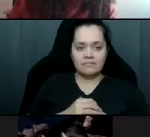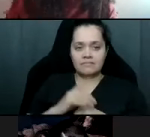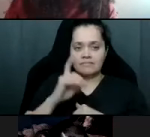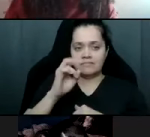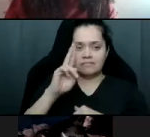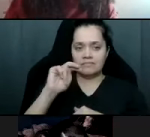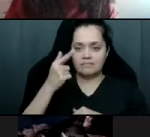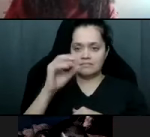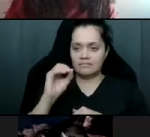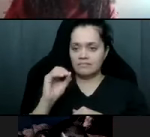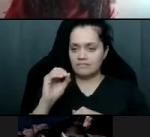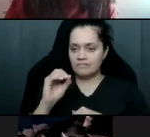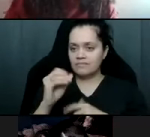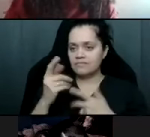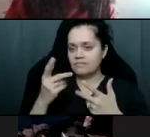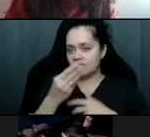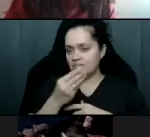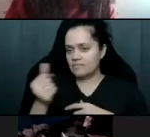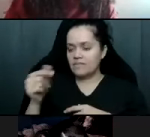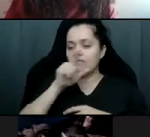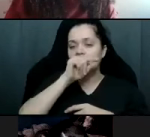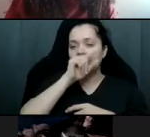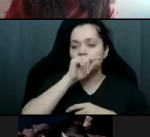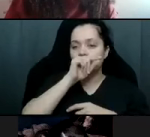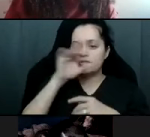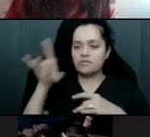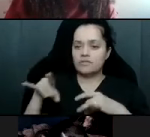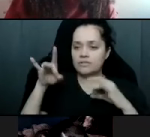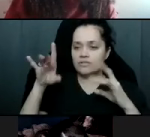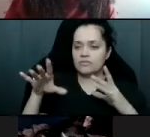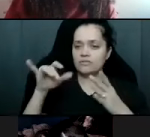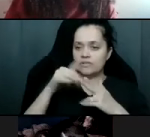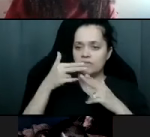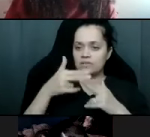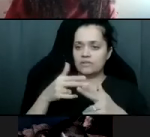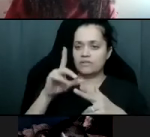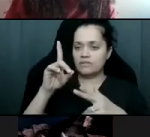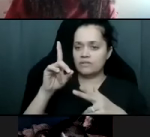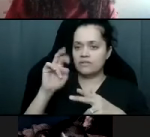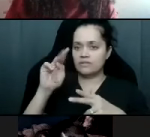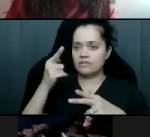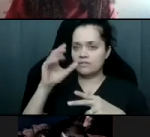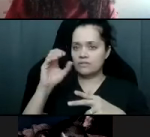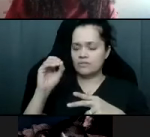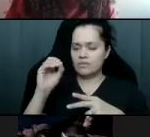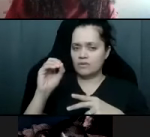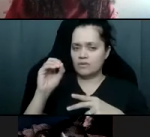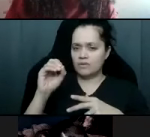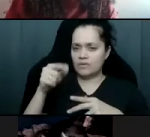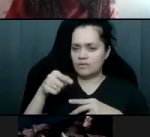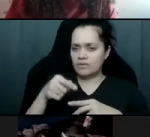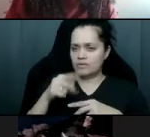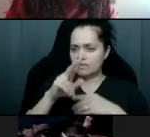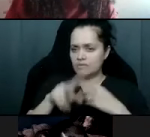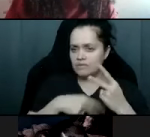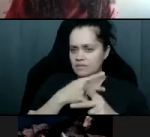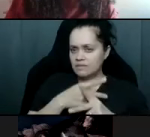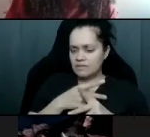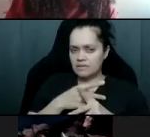Drongo. There's a number of birds in Australia that are called drongo. This is one type of them. It's